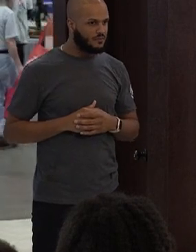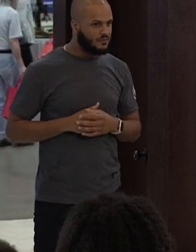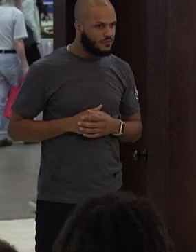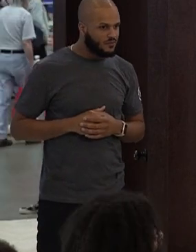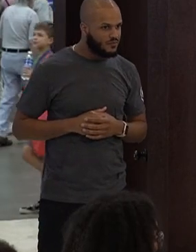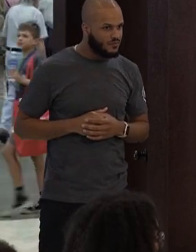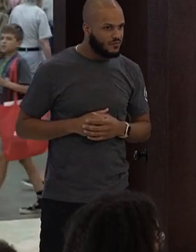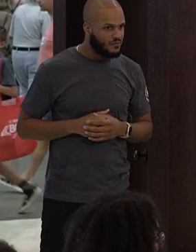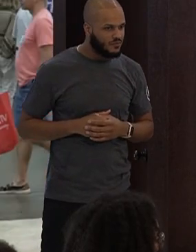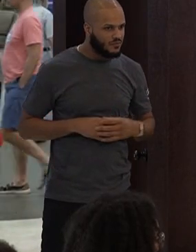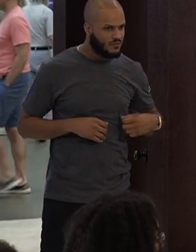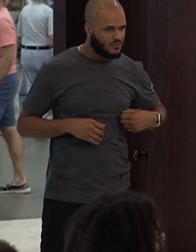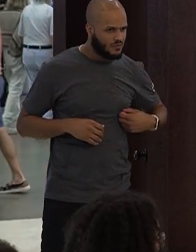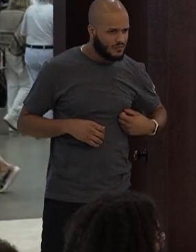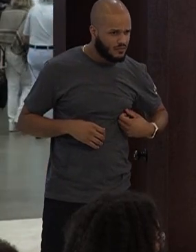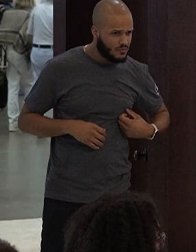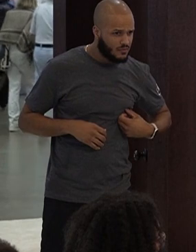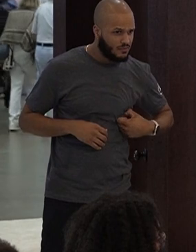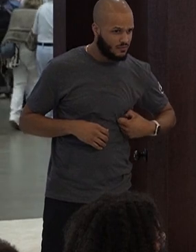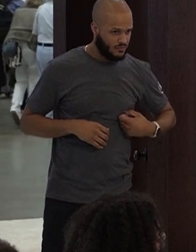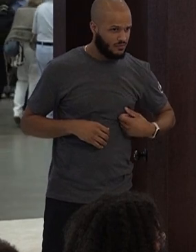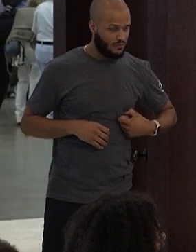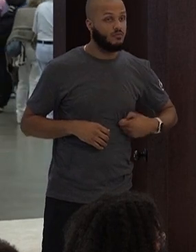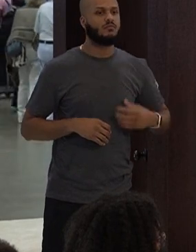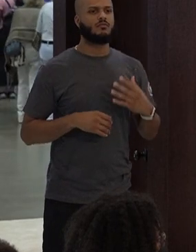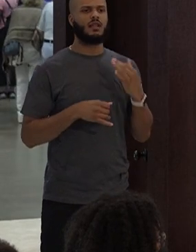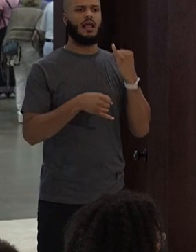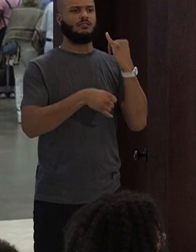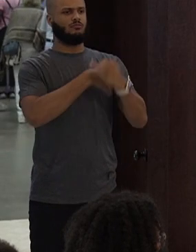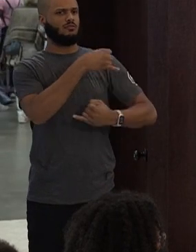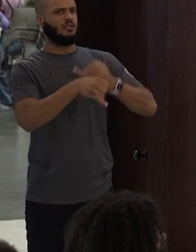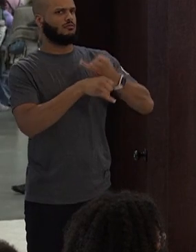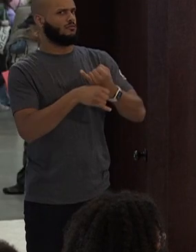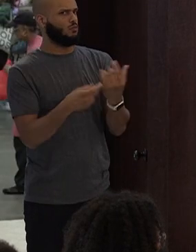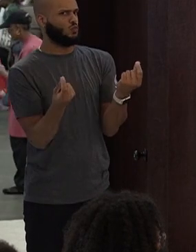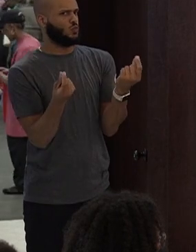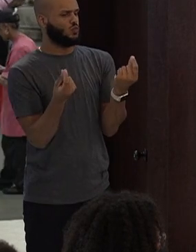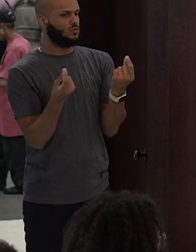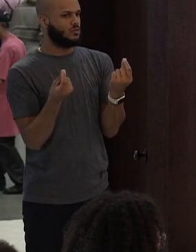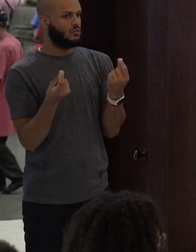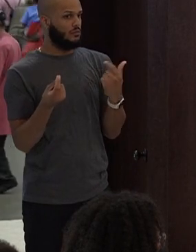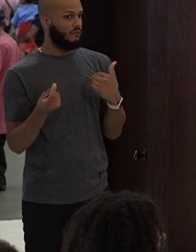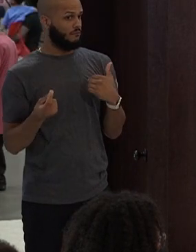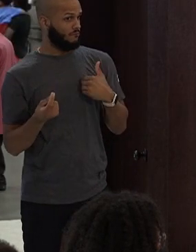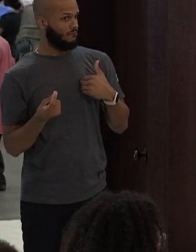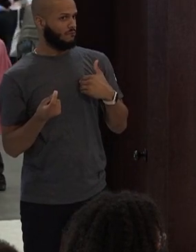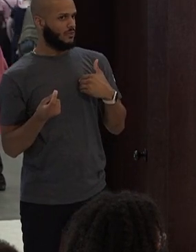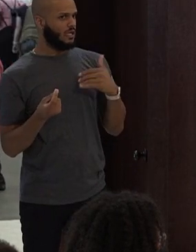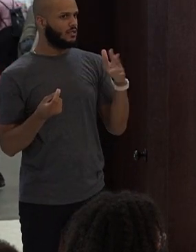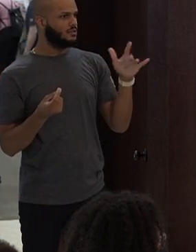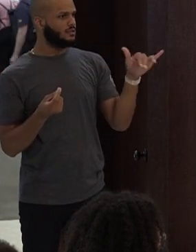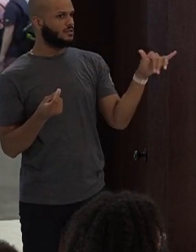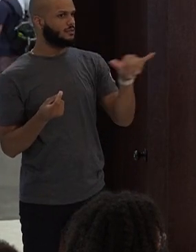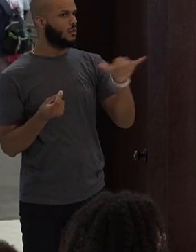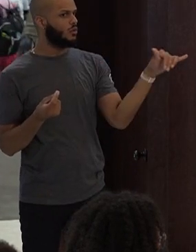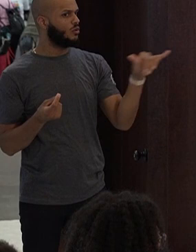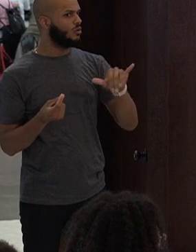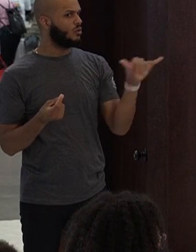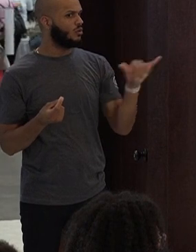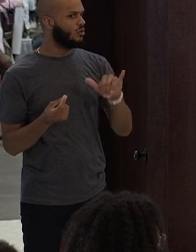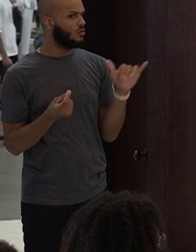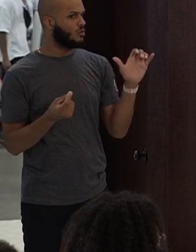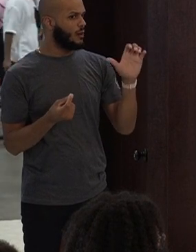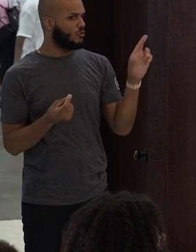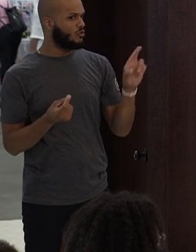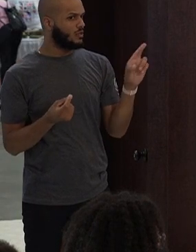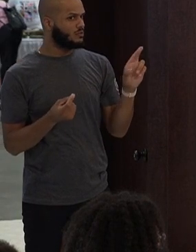Good afternoon. What happens internationally? Because are there other similar